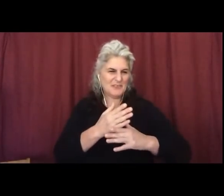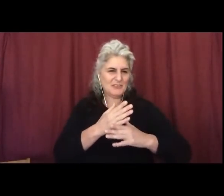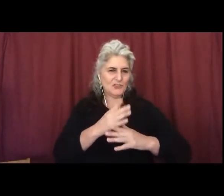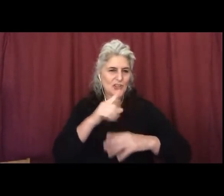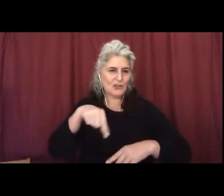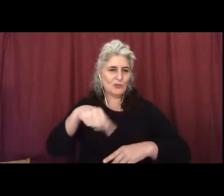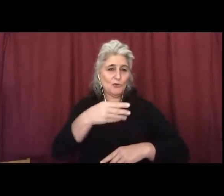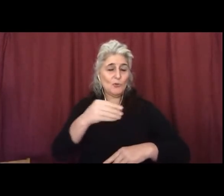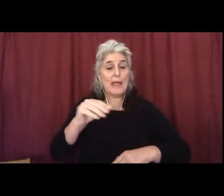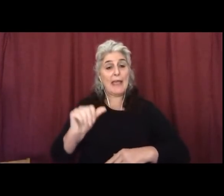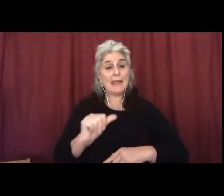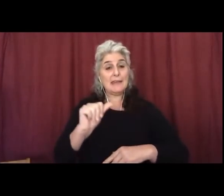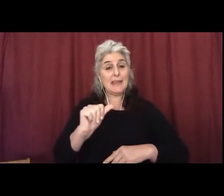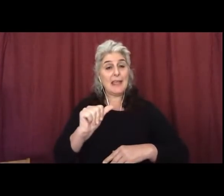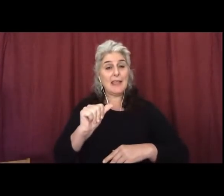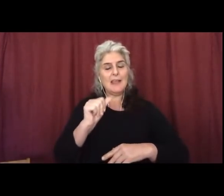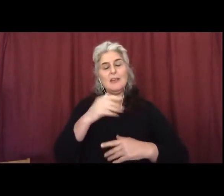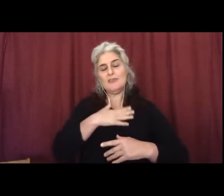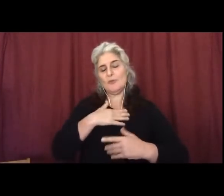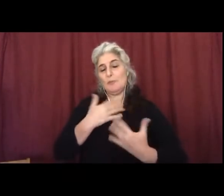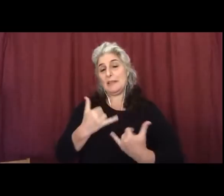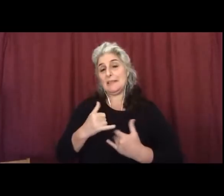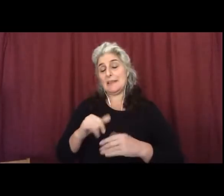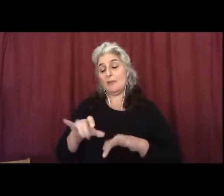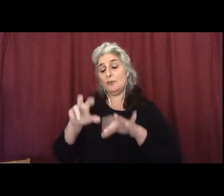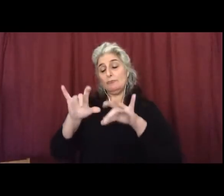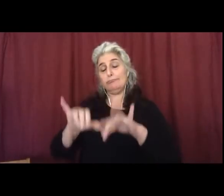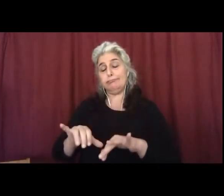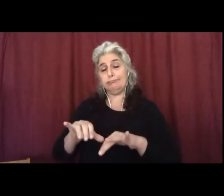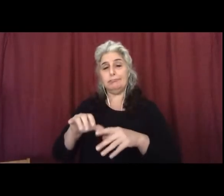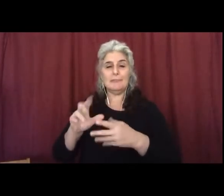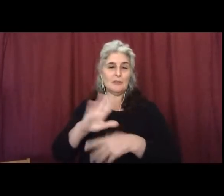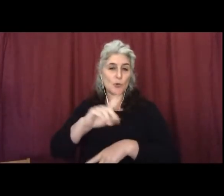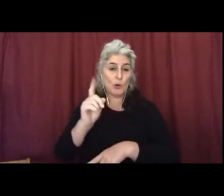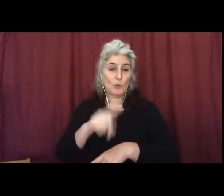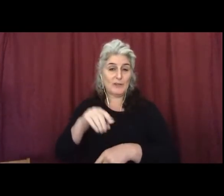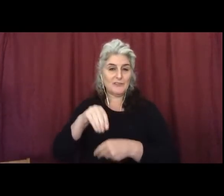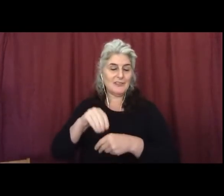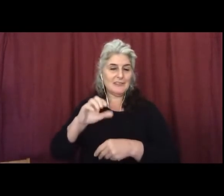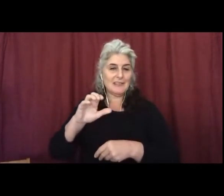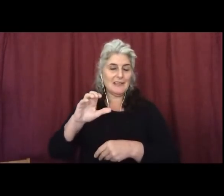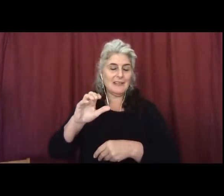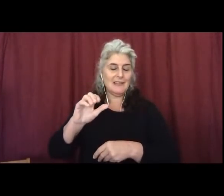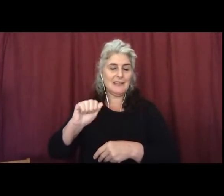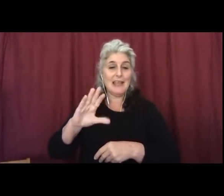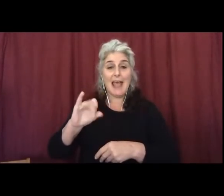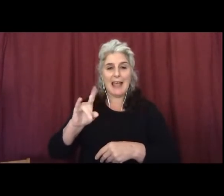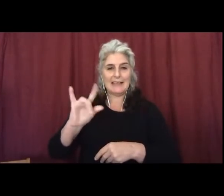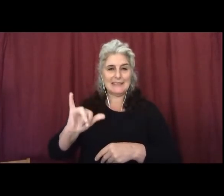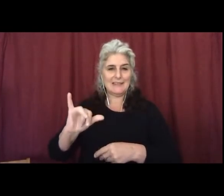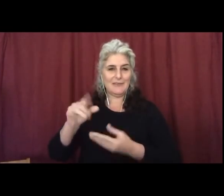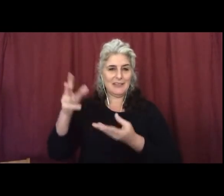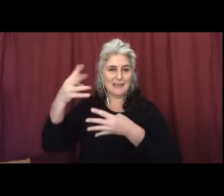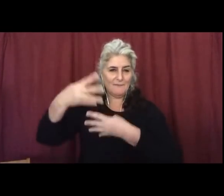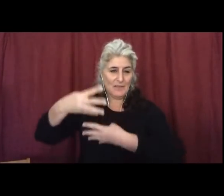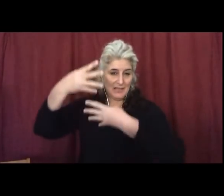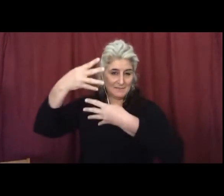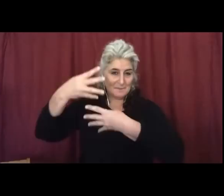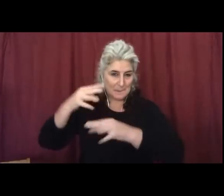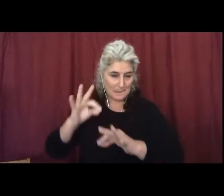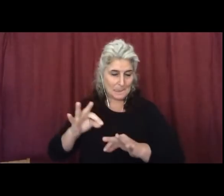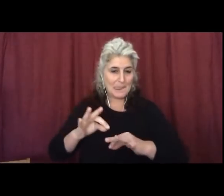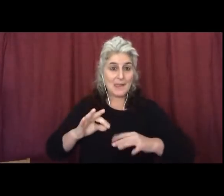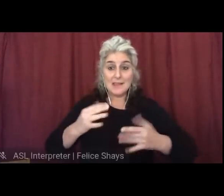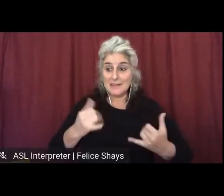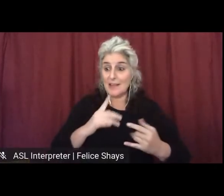the activity feed. This is where we get in a little bit of the digital marketing weeds, but I think there's something to learn no